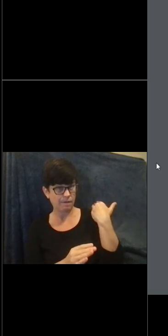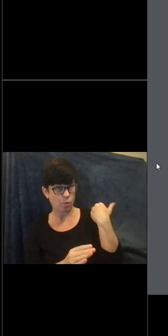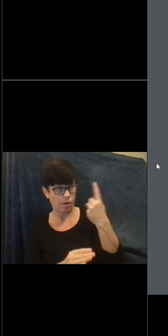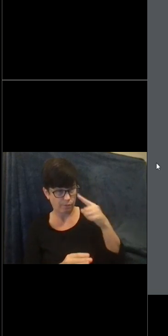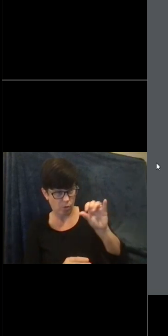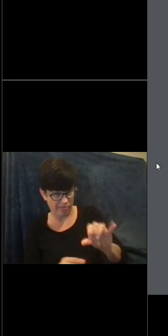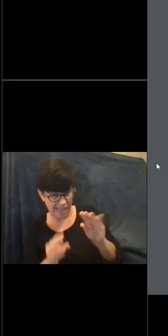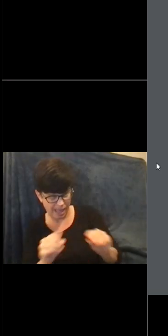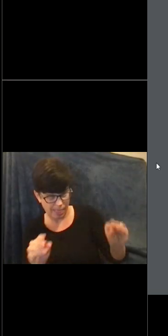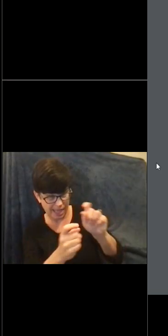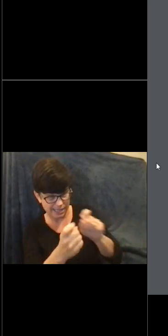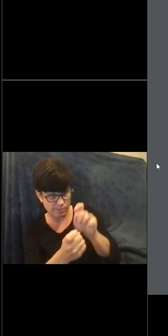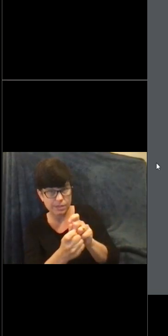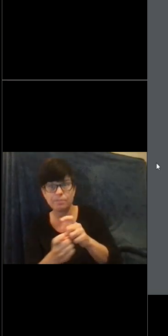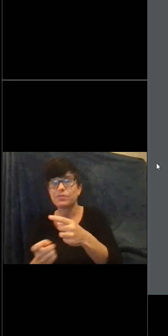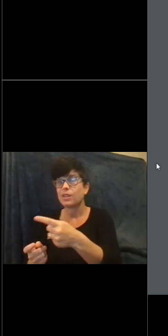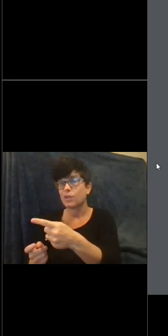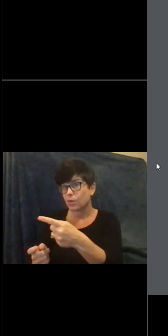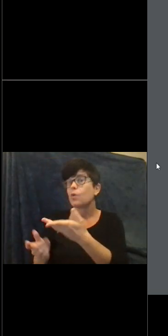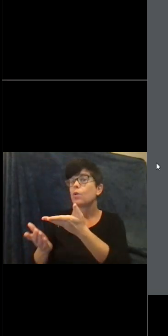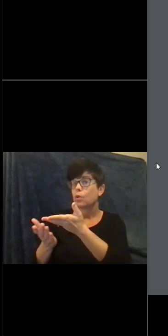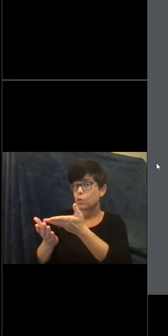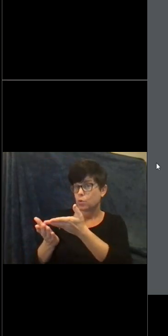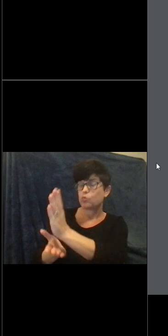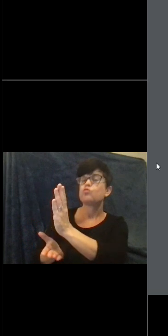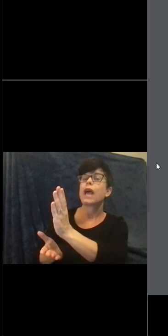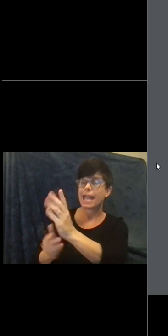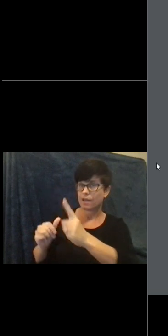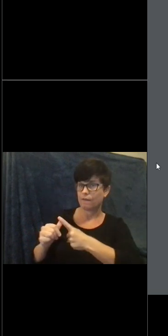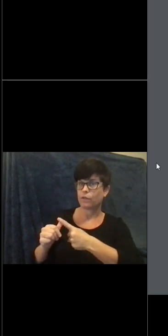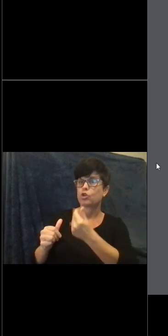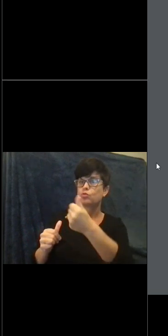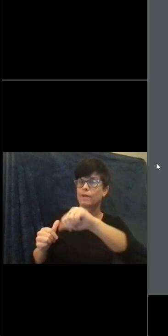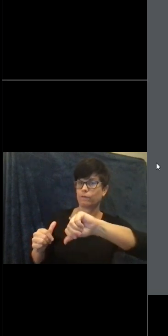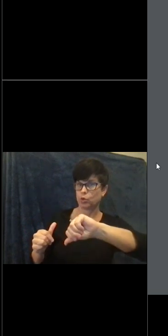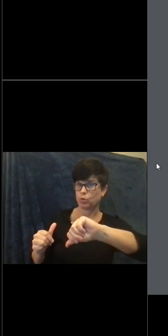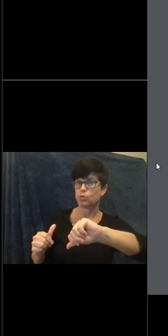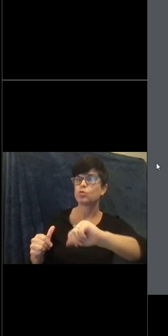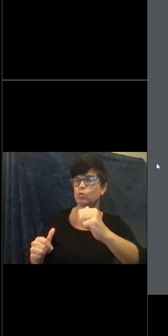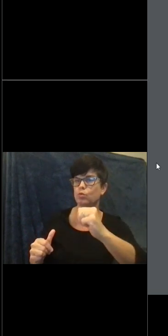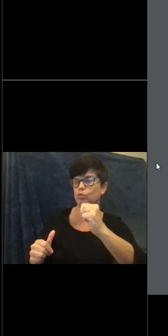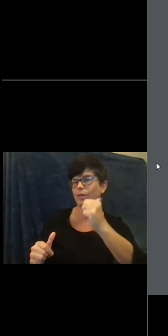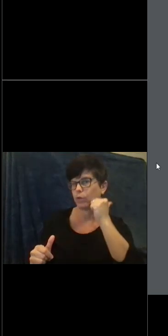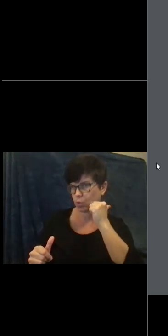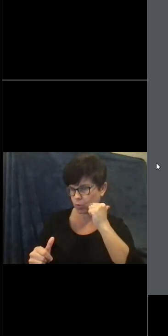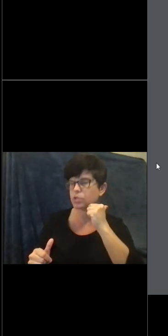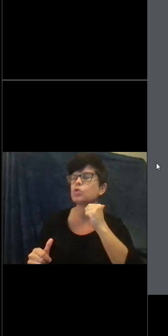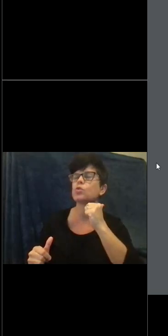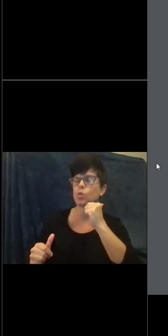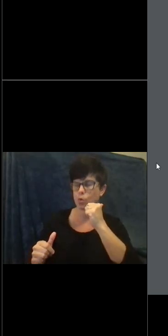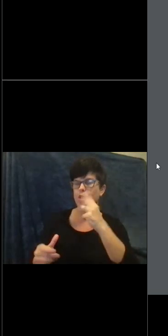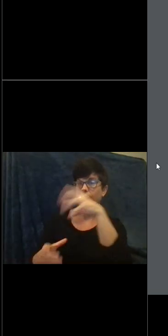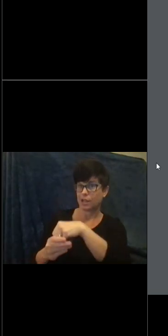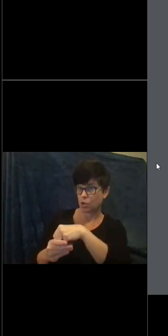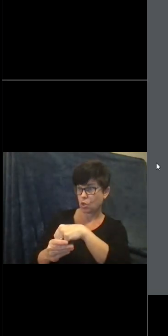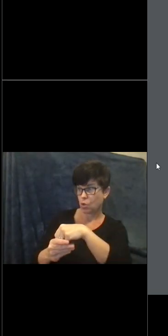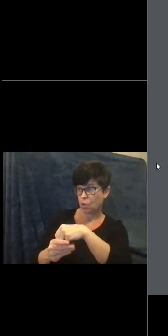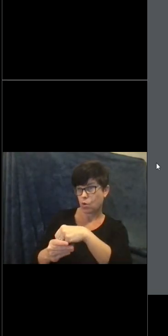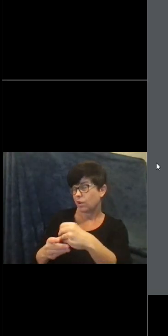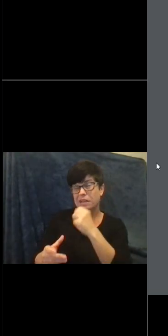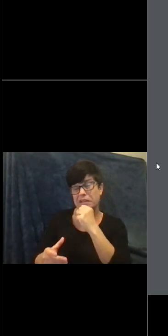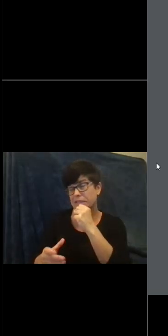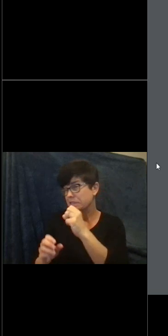So there is a right of first refusal clause that was included in this development agreement. There is nothing